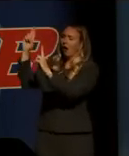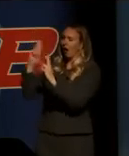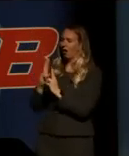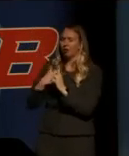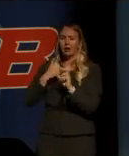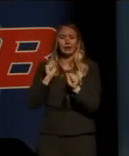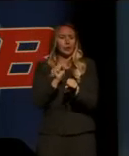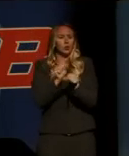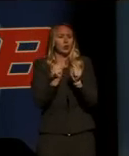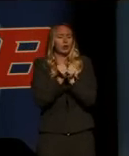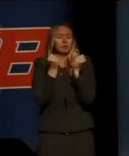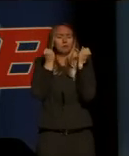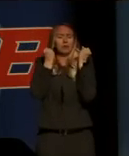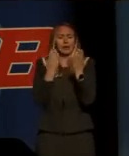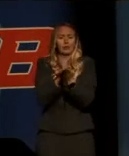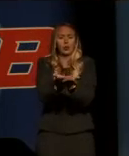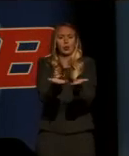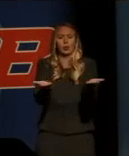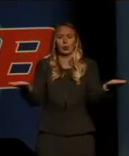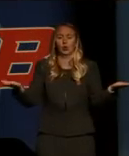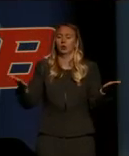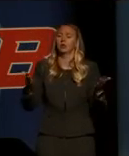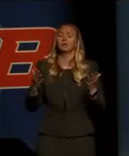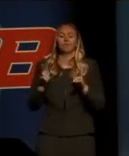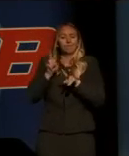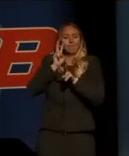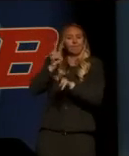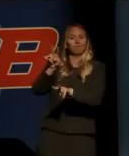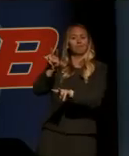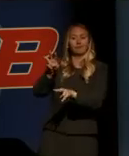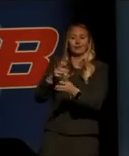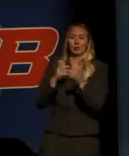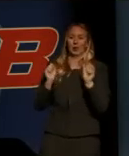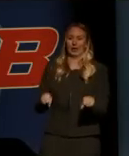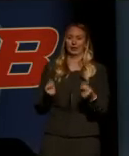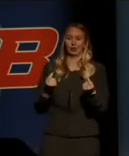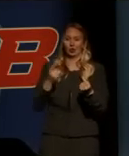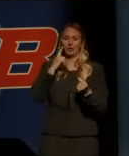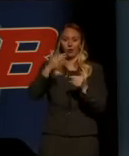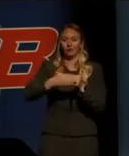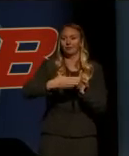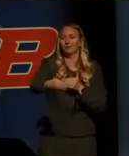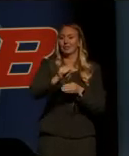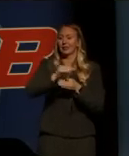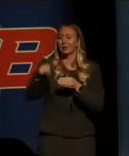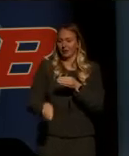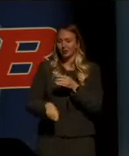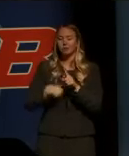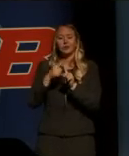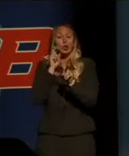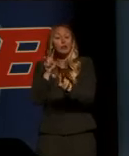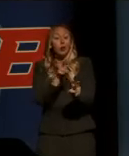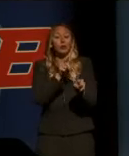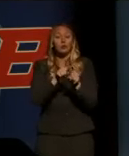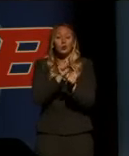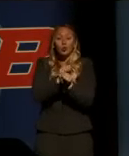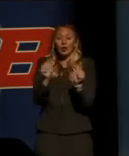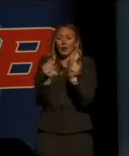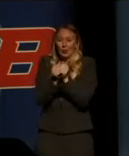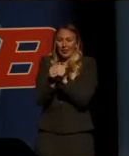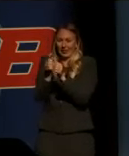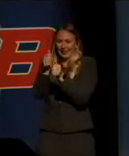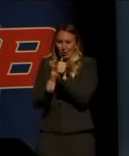so many of you. I can't wait to see what we get to do in the semester ahead, and I look forward to working with you. Have a